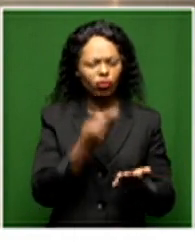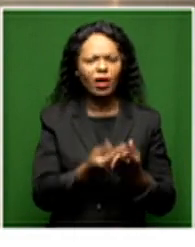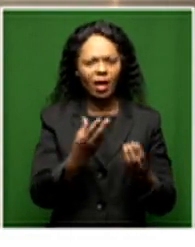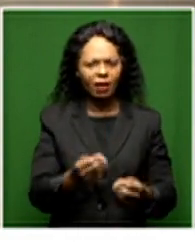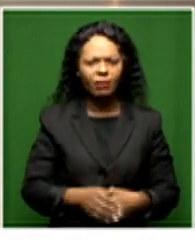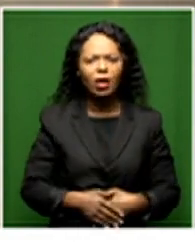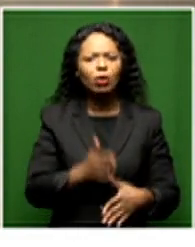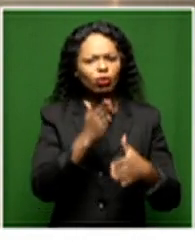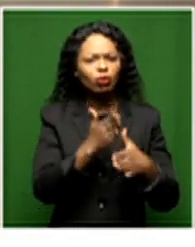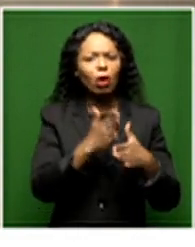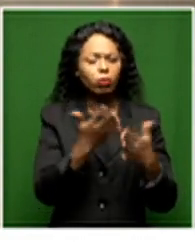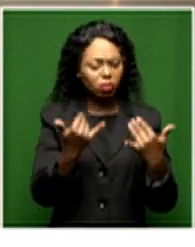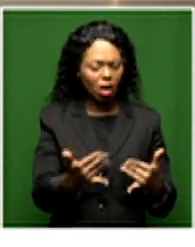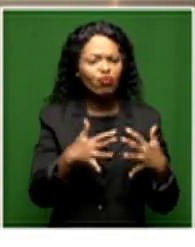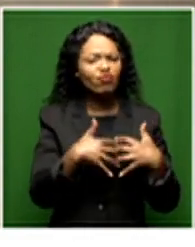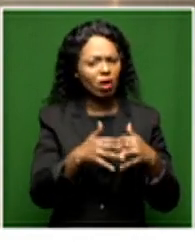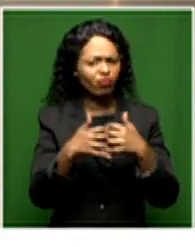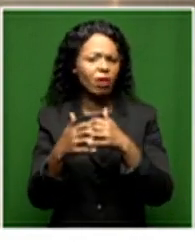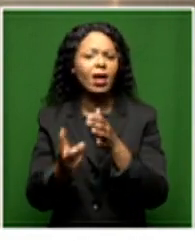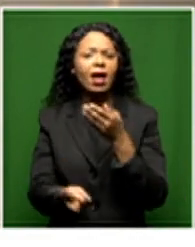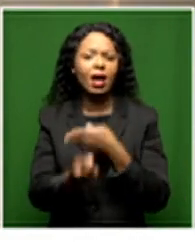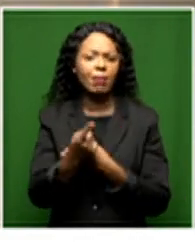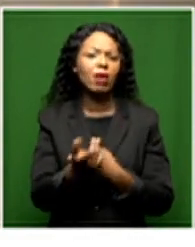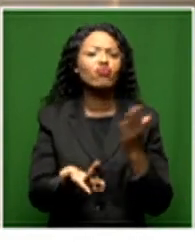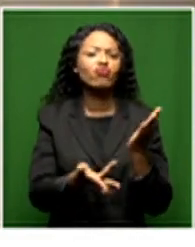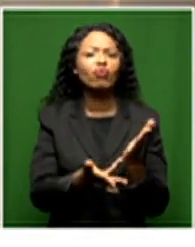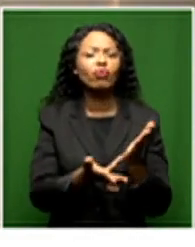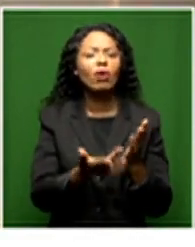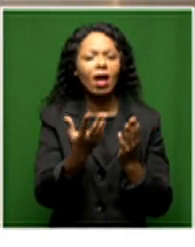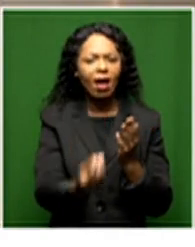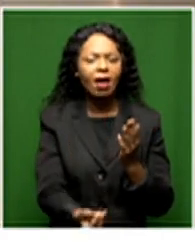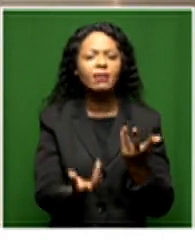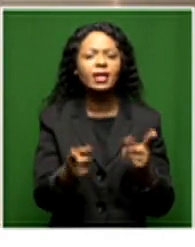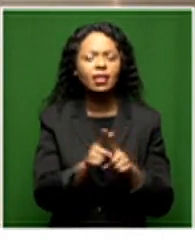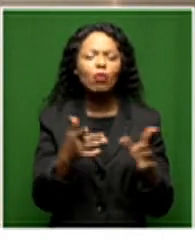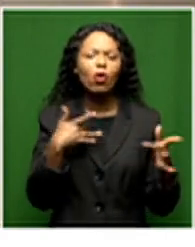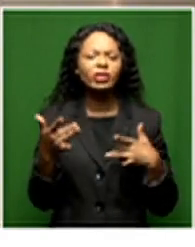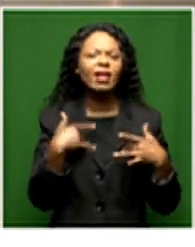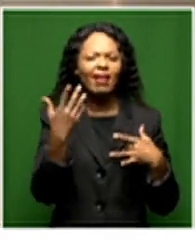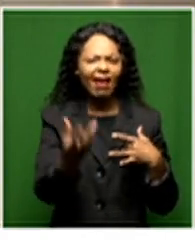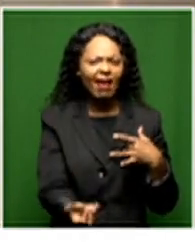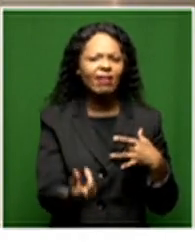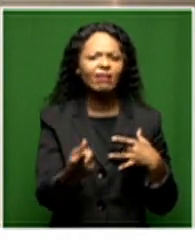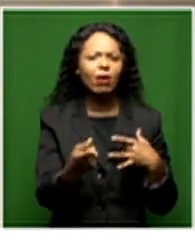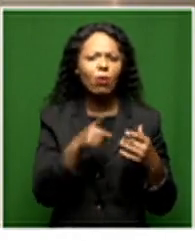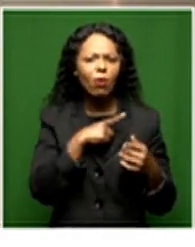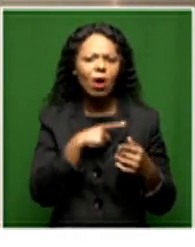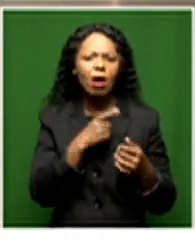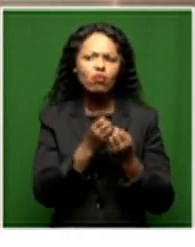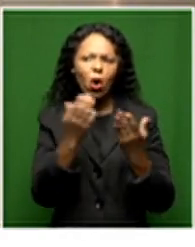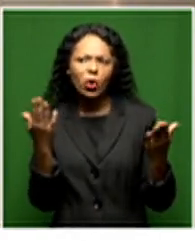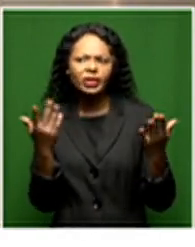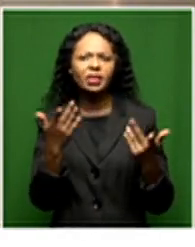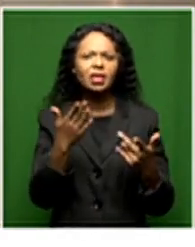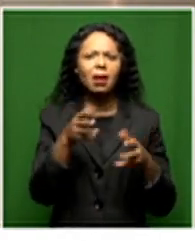are absolutely jobs being created in this sector, and we would have seen it. And I know that there's also concern about increasing retrenchments in